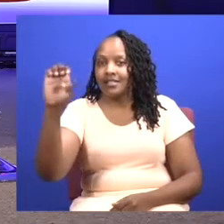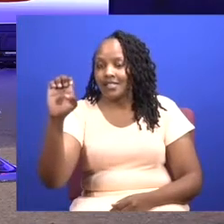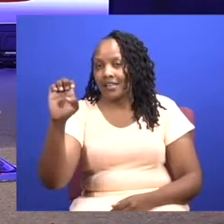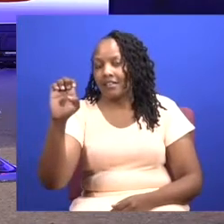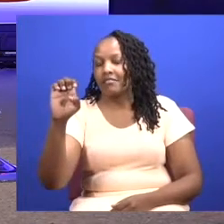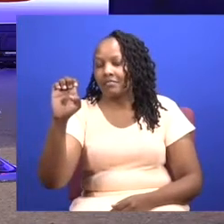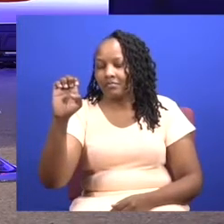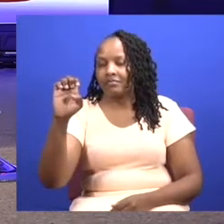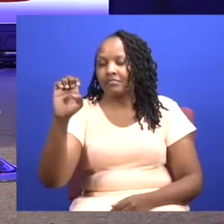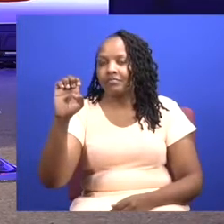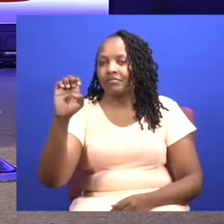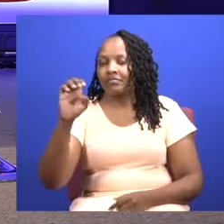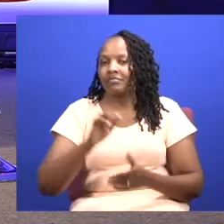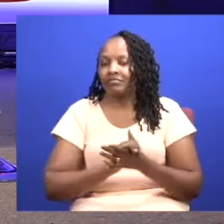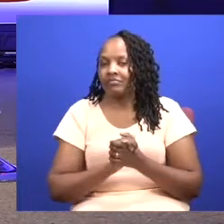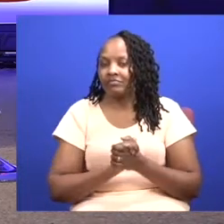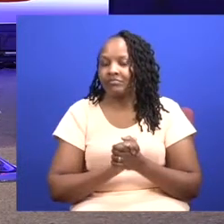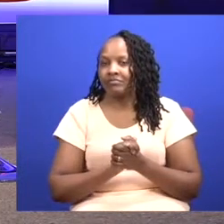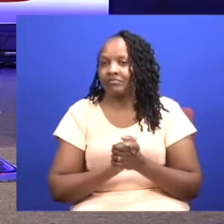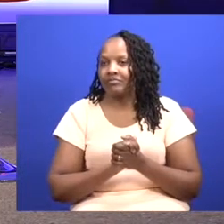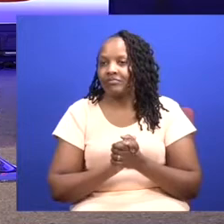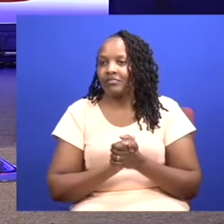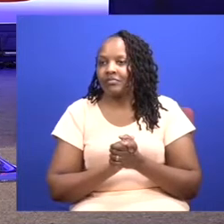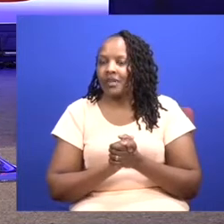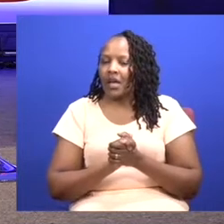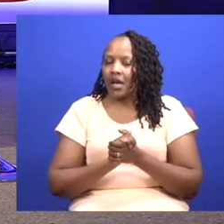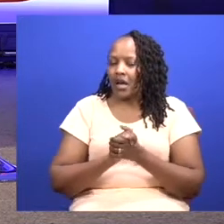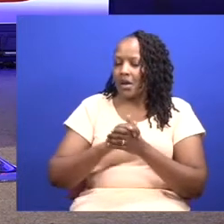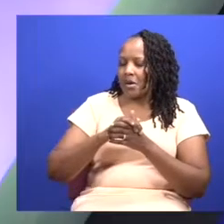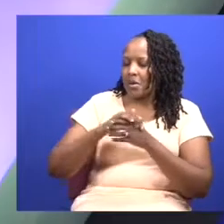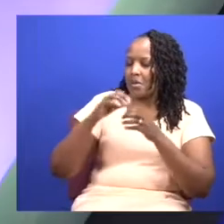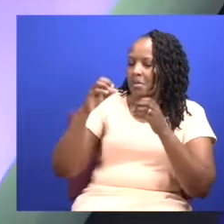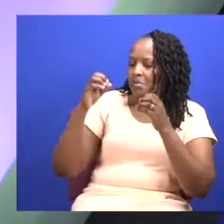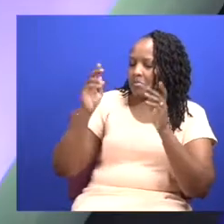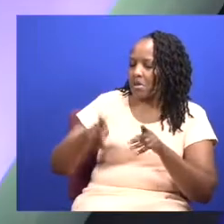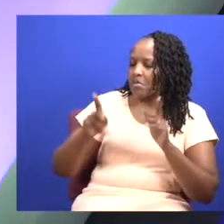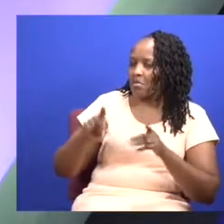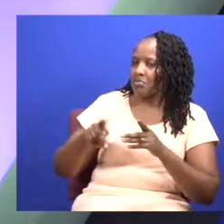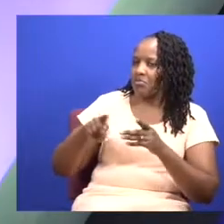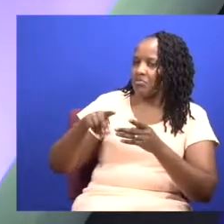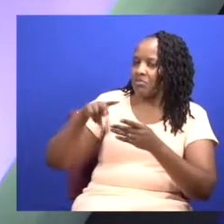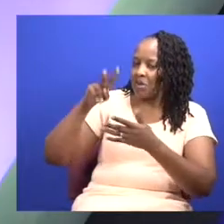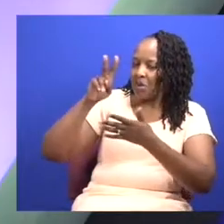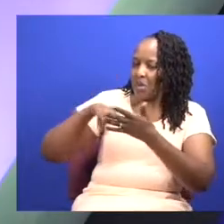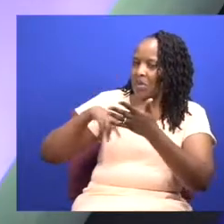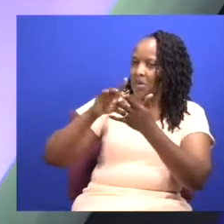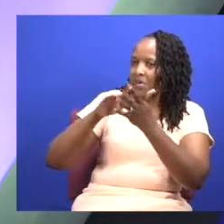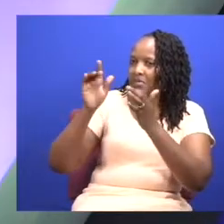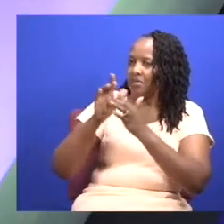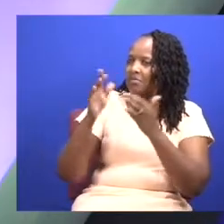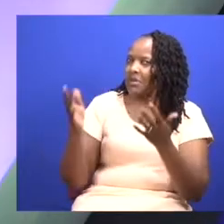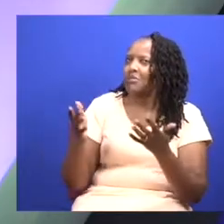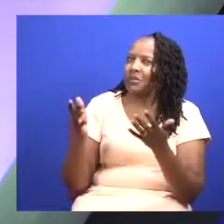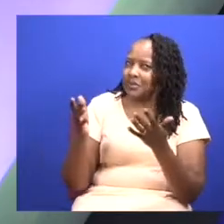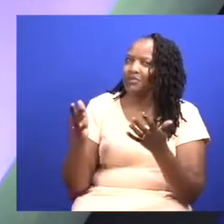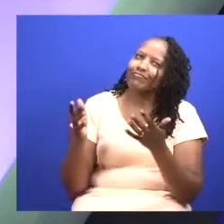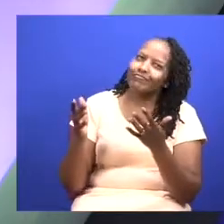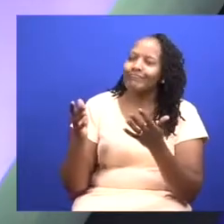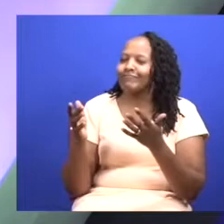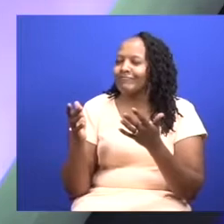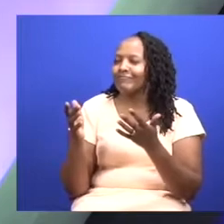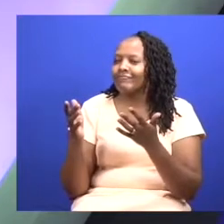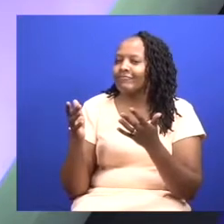Northern Region of CITAM. Now, a lot of people look at the Bible. It's basically an old book. It's a strange